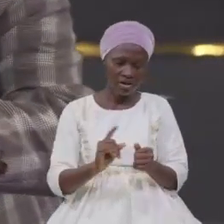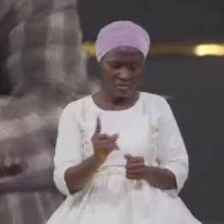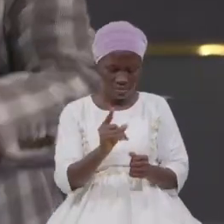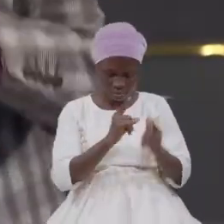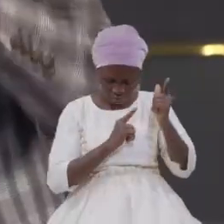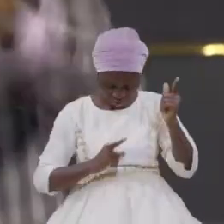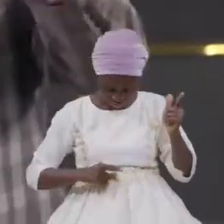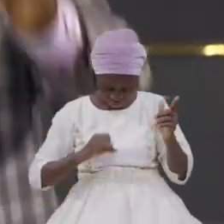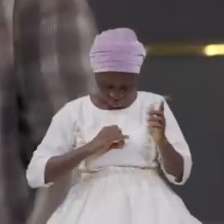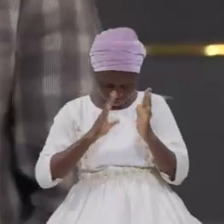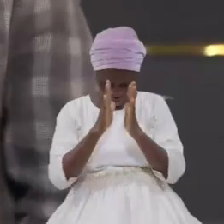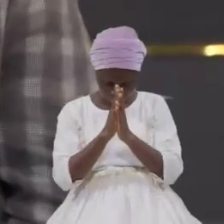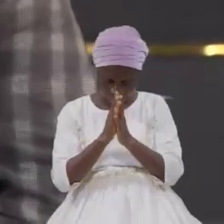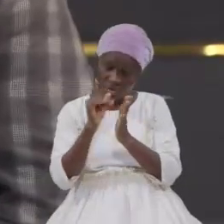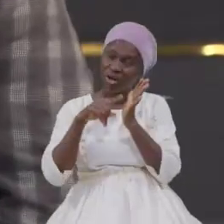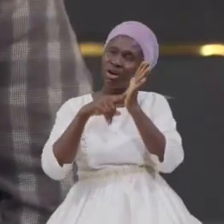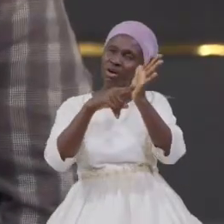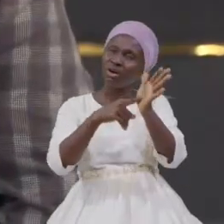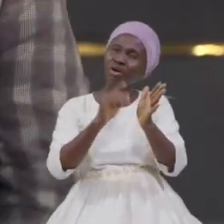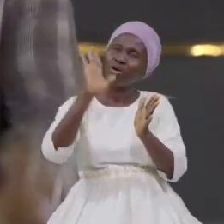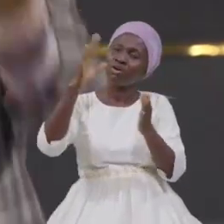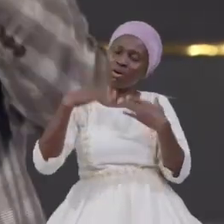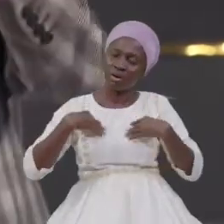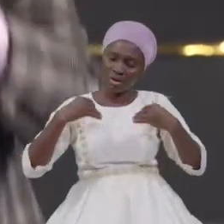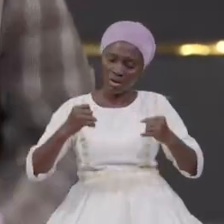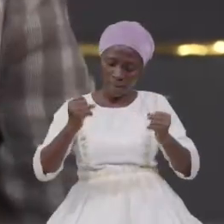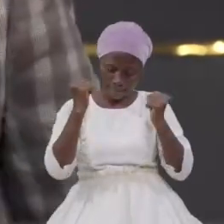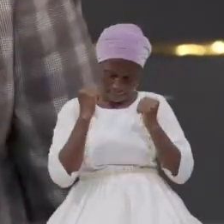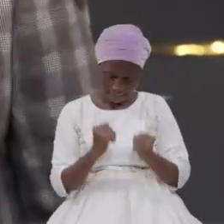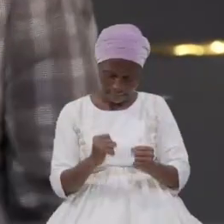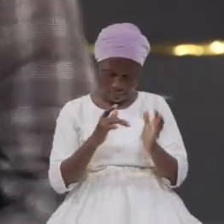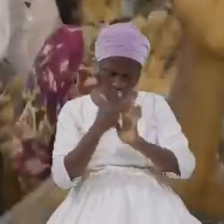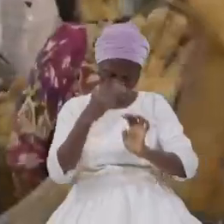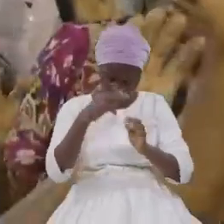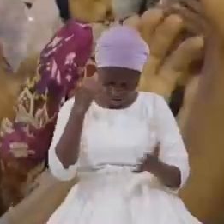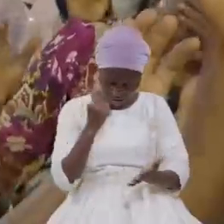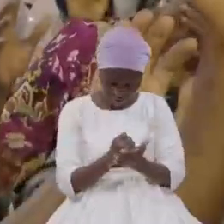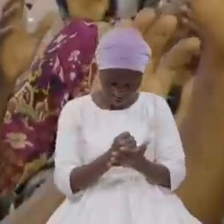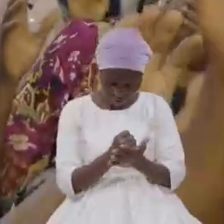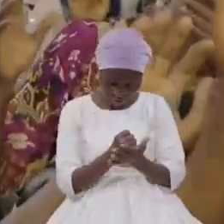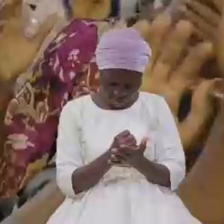pray, manifest your healing power in Jesus' name.